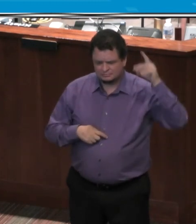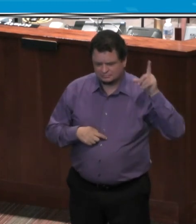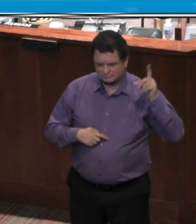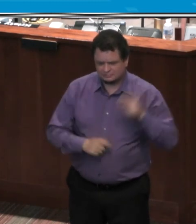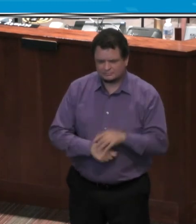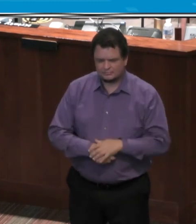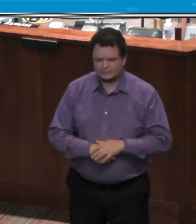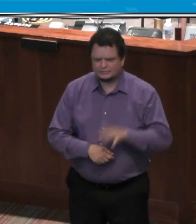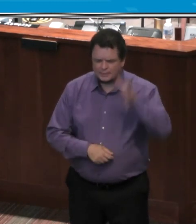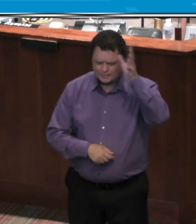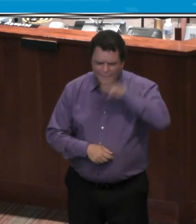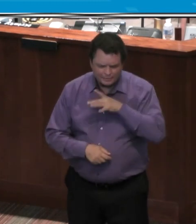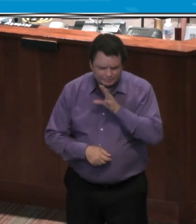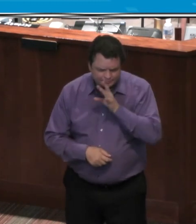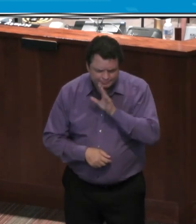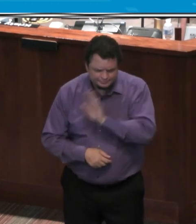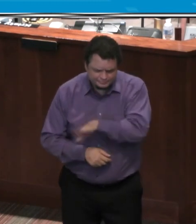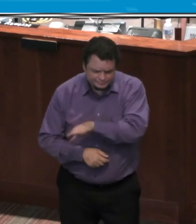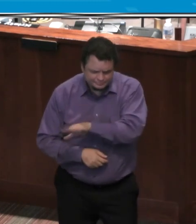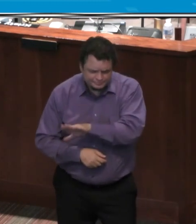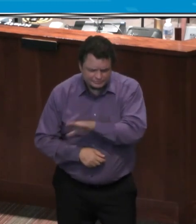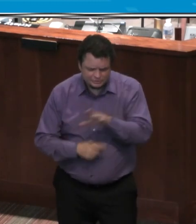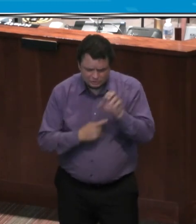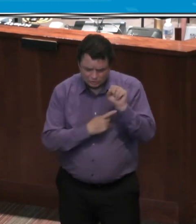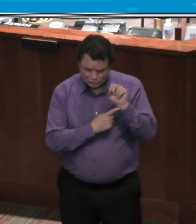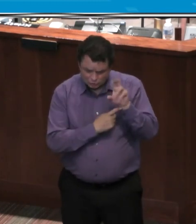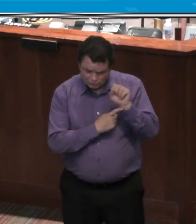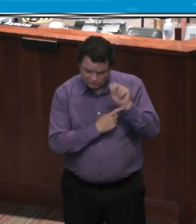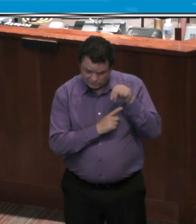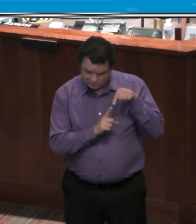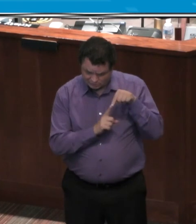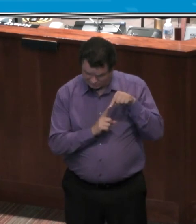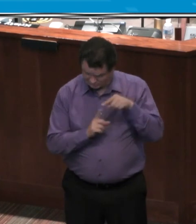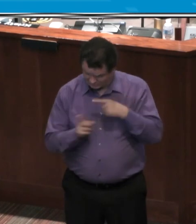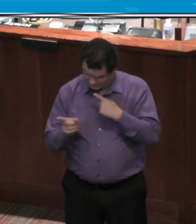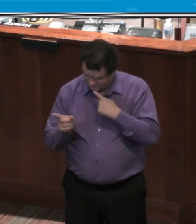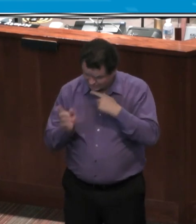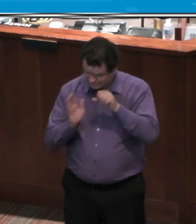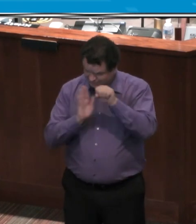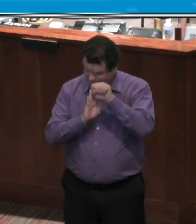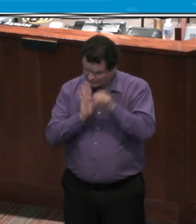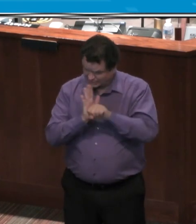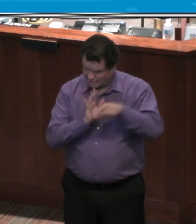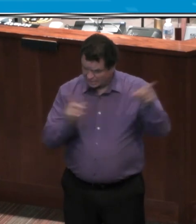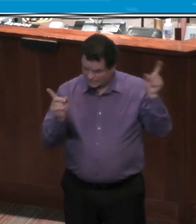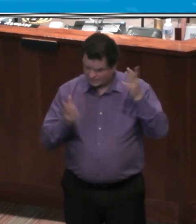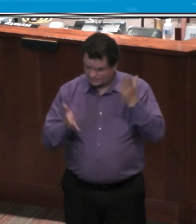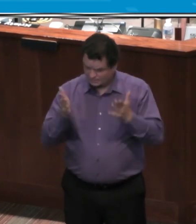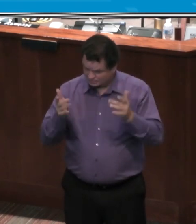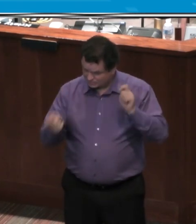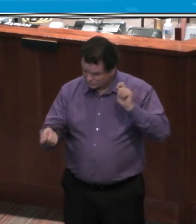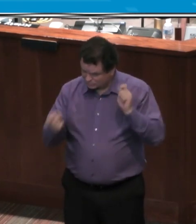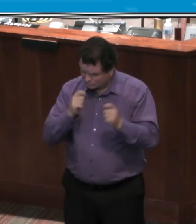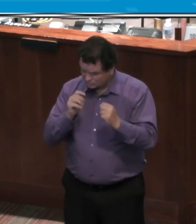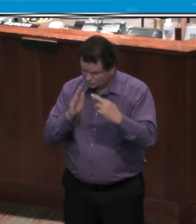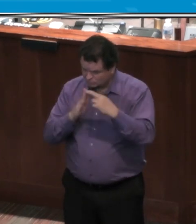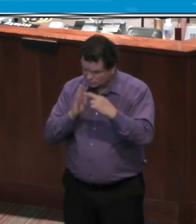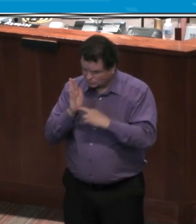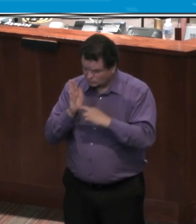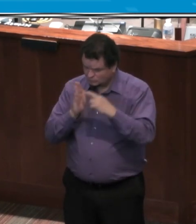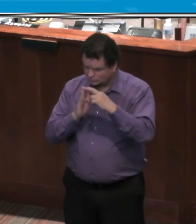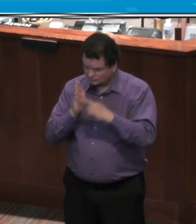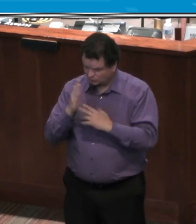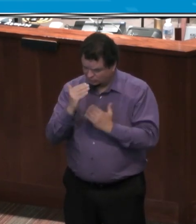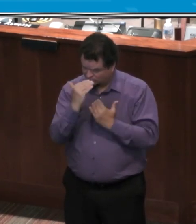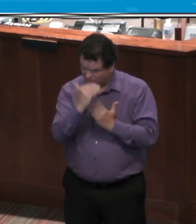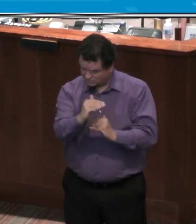be changing the criteria in terms of this, going back to our variance limits. But under the current policy,